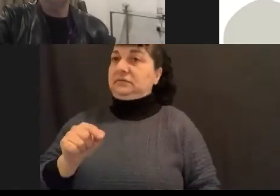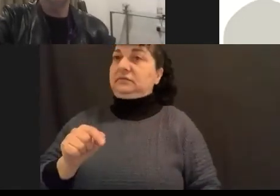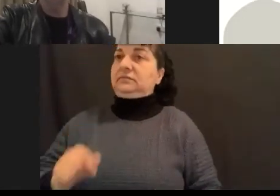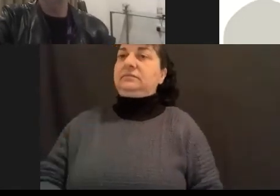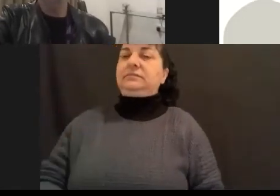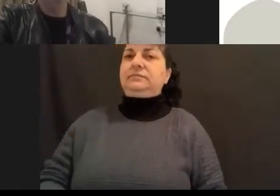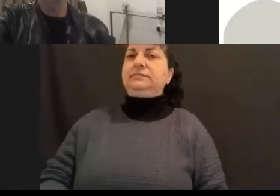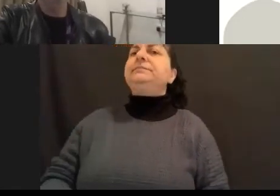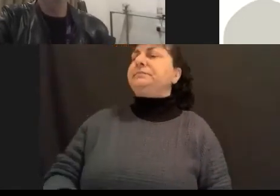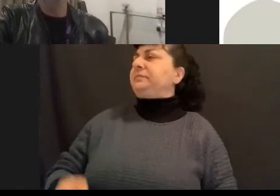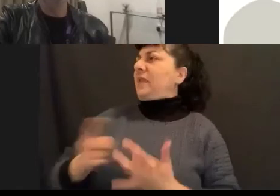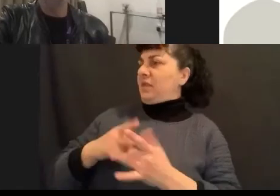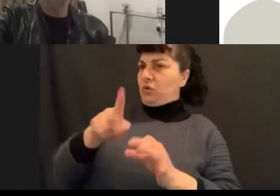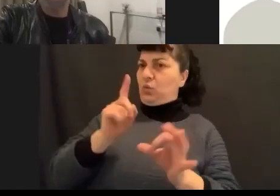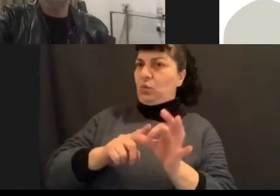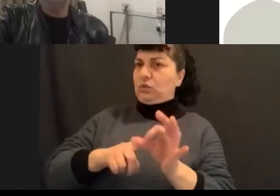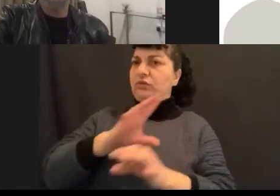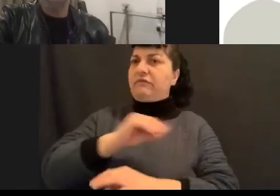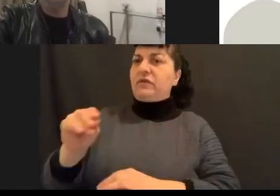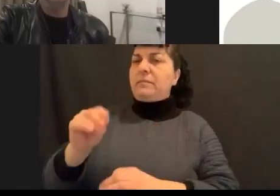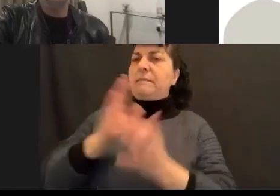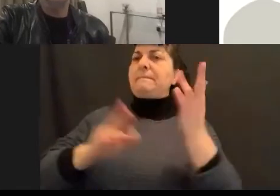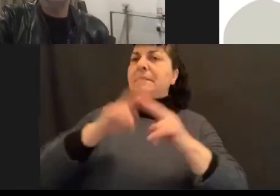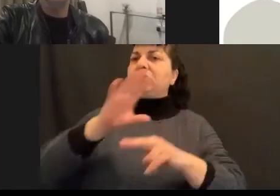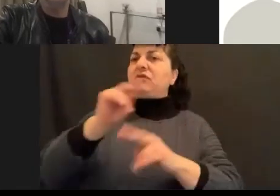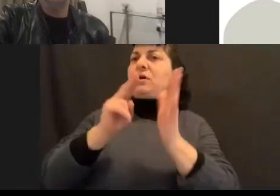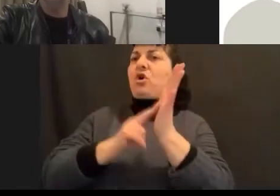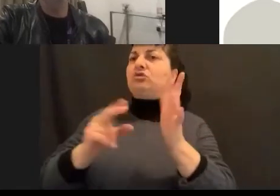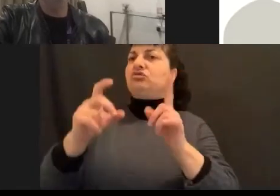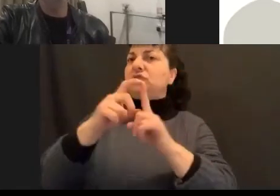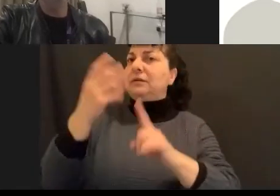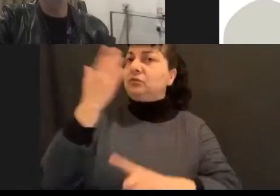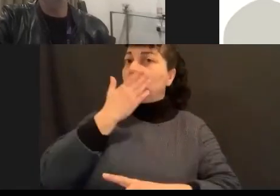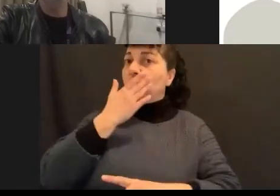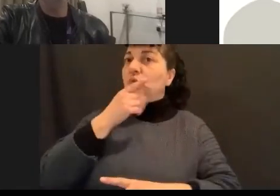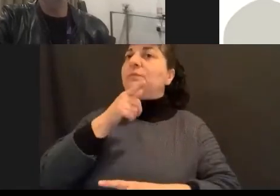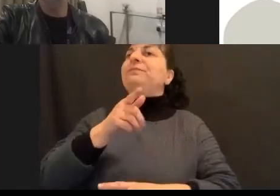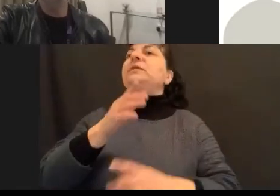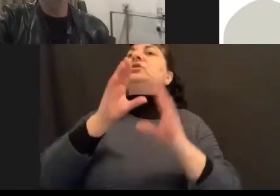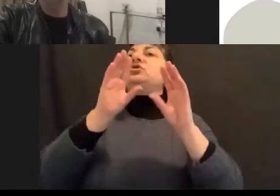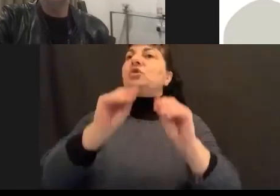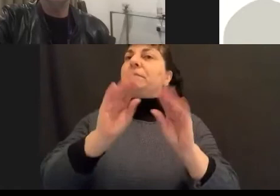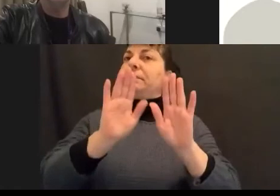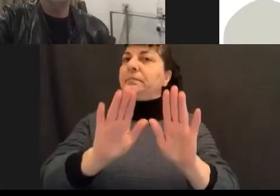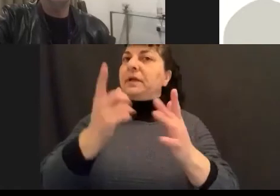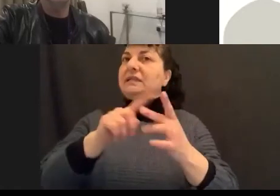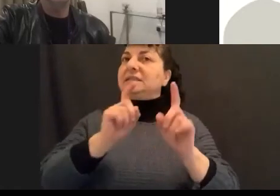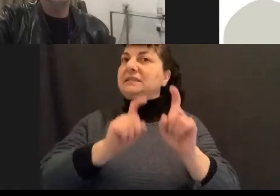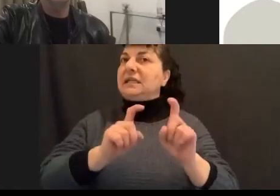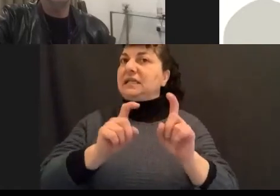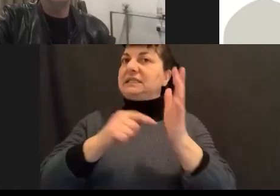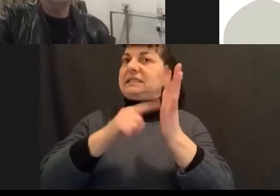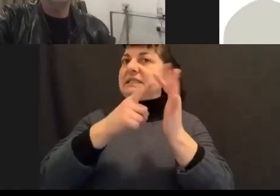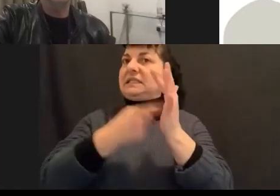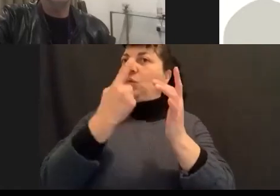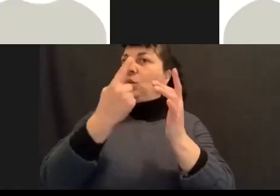Dame that have been at work. So Notre Dame again, stop and stay tier 1. Anyone who's a household contact